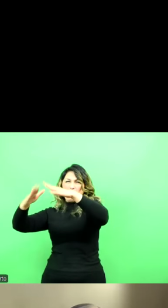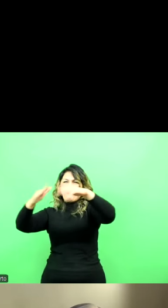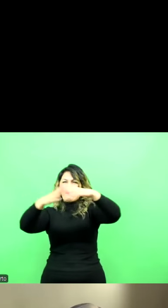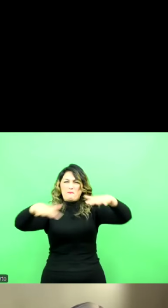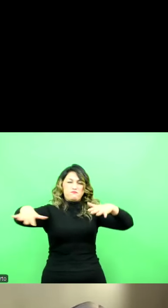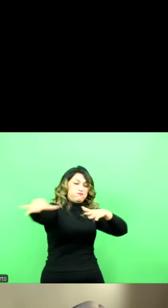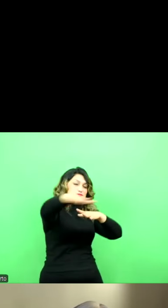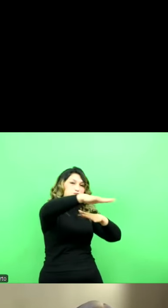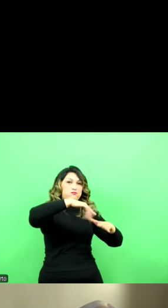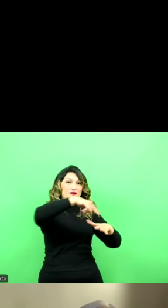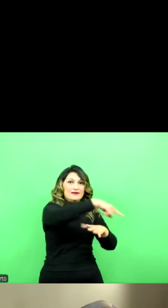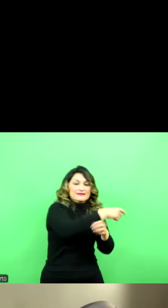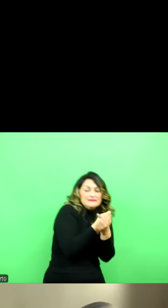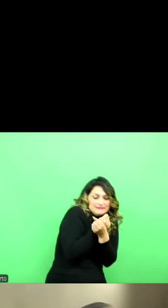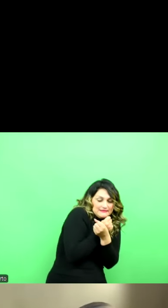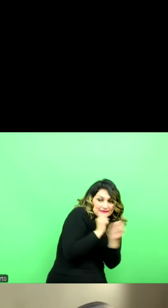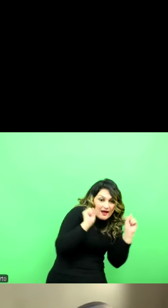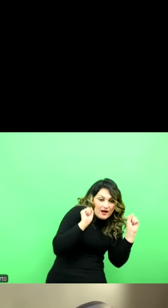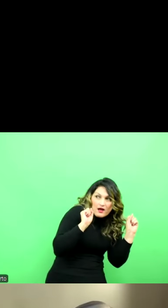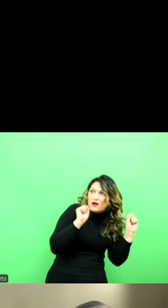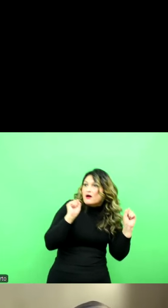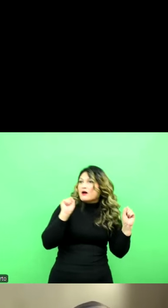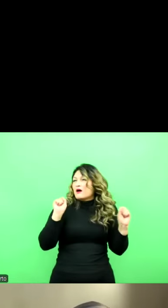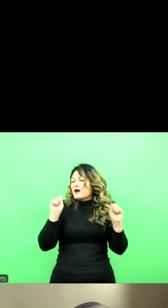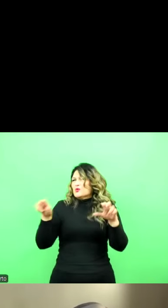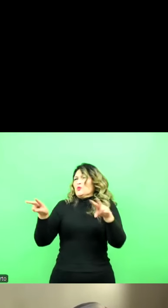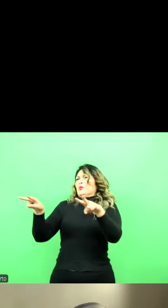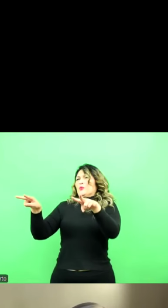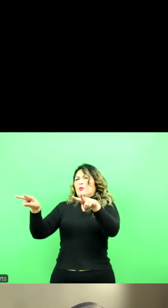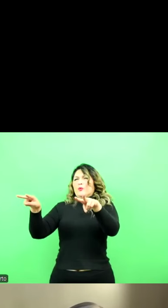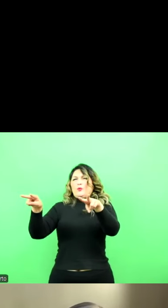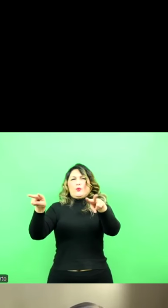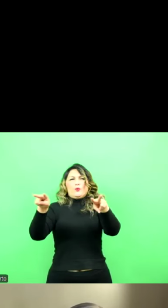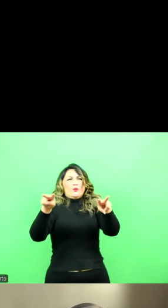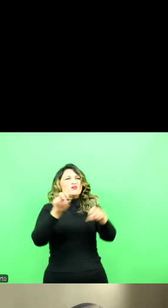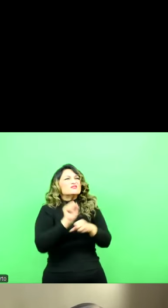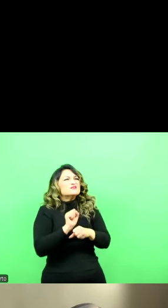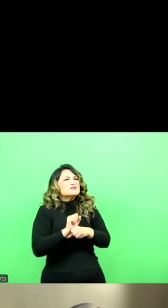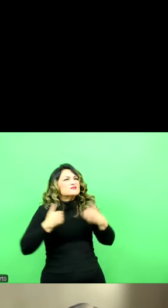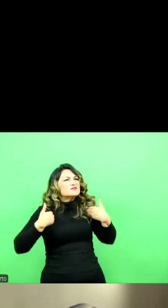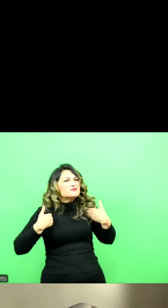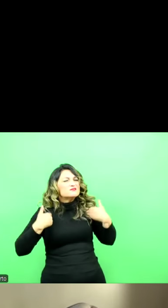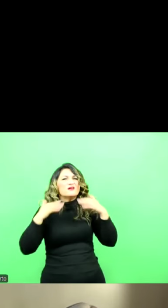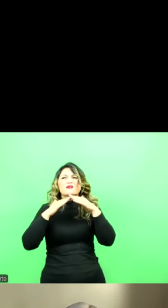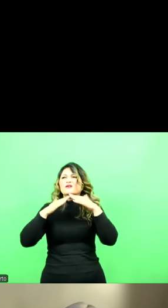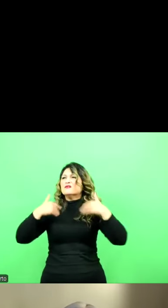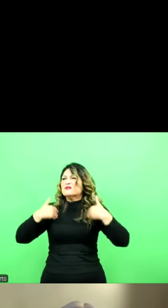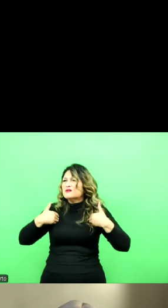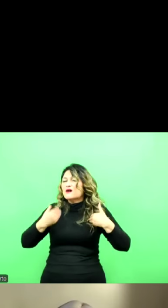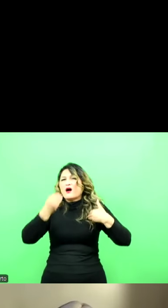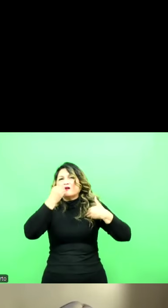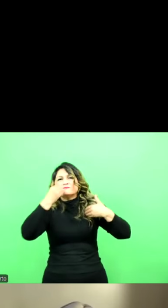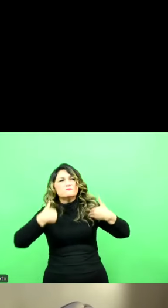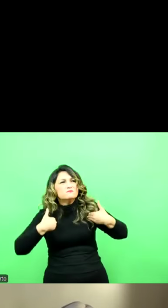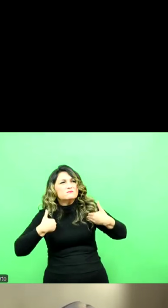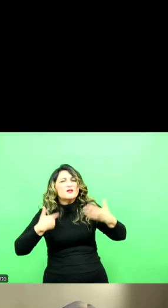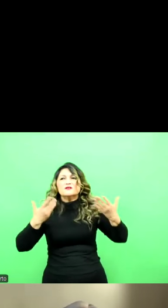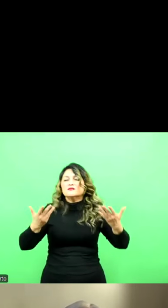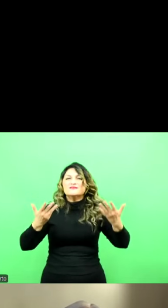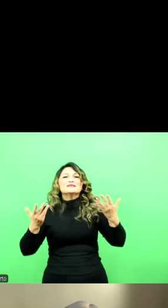immediate aftermath, you saw increasing morbidity among middle-aged survivors, the feeling that they had lost too